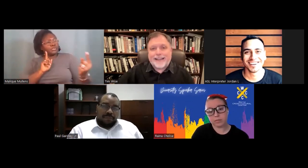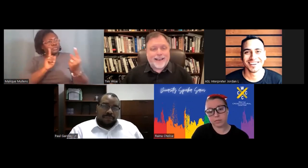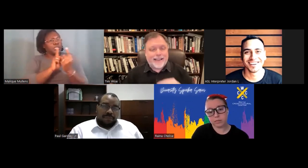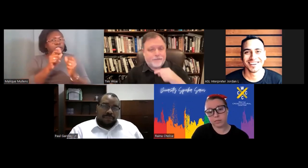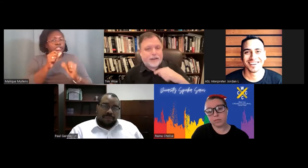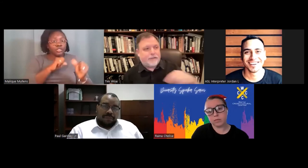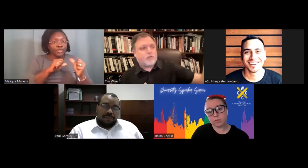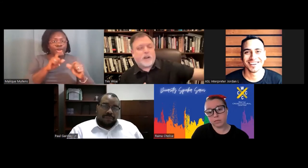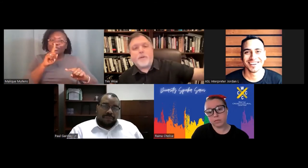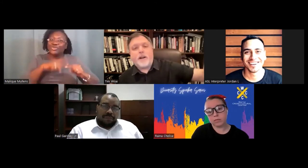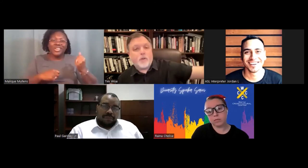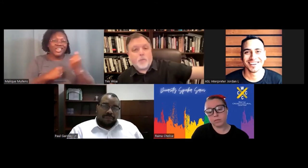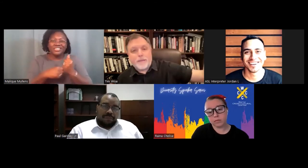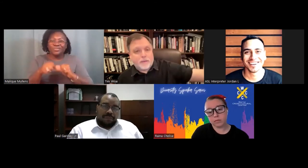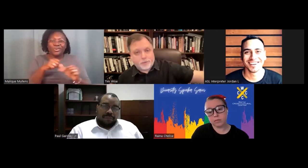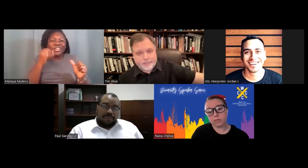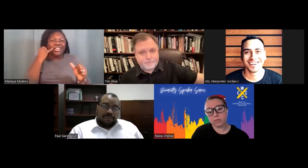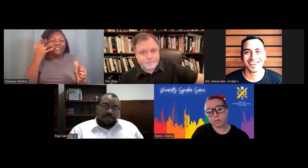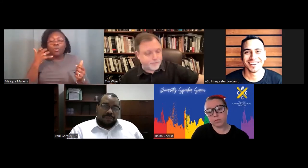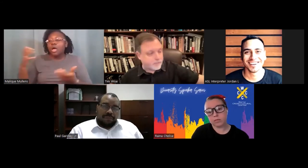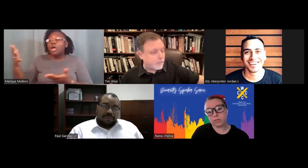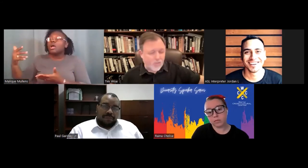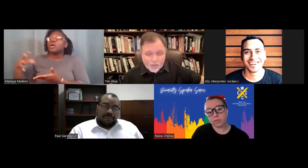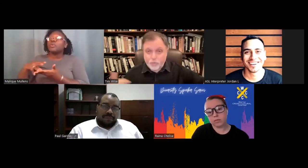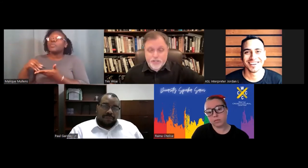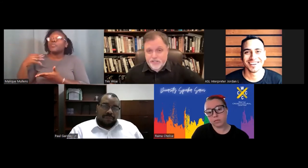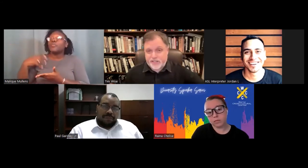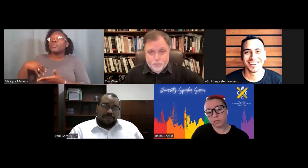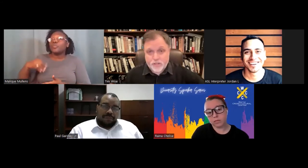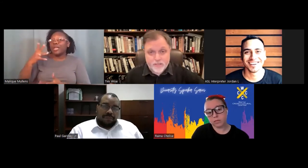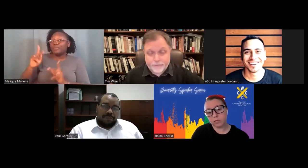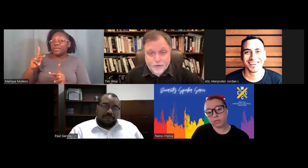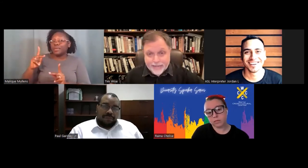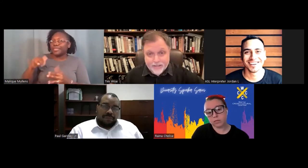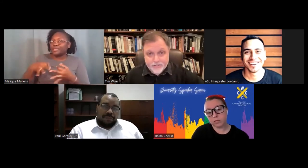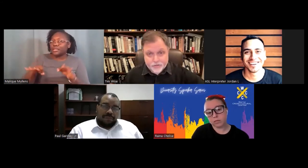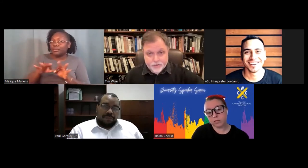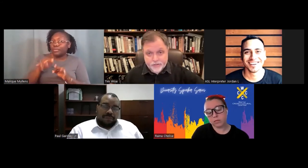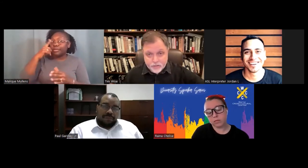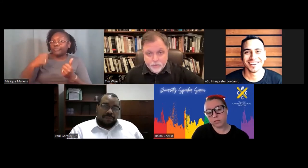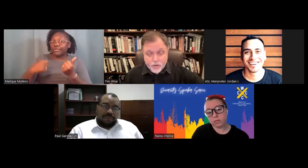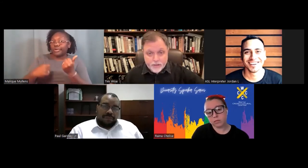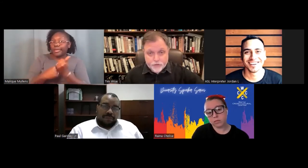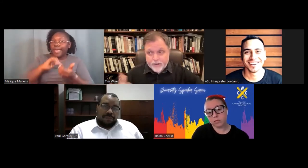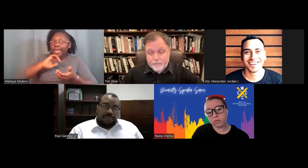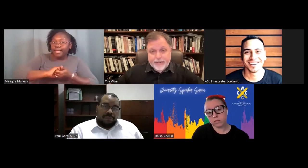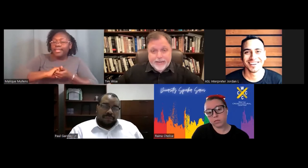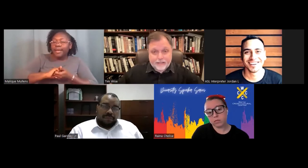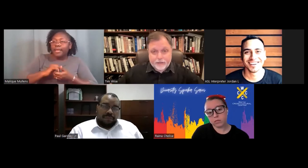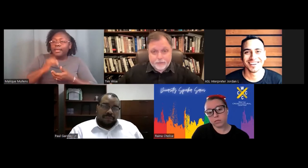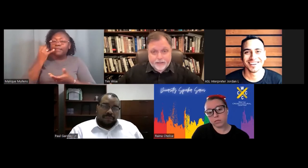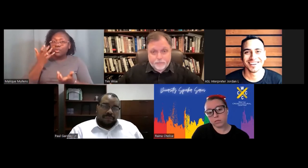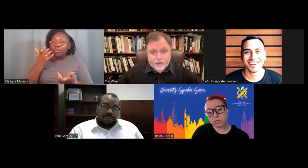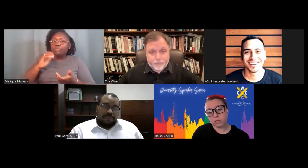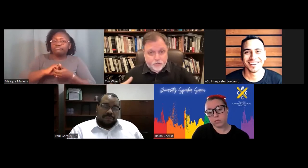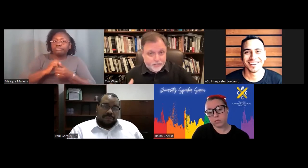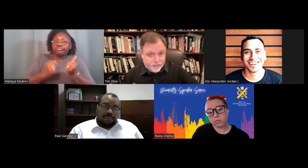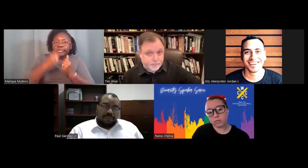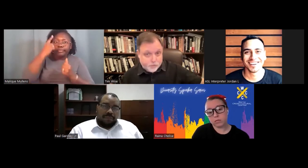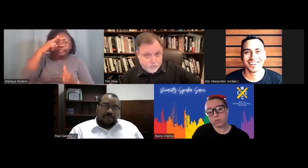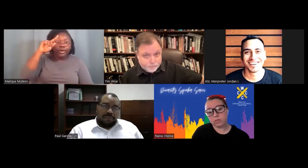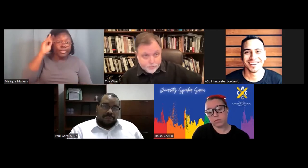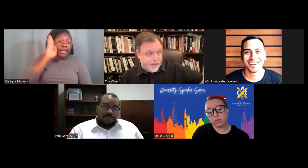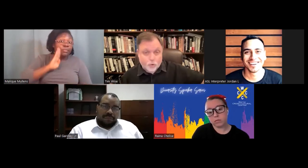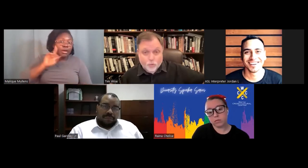good ally. If I'm trying to bring other white people in, which is an important thing for allies to try to do, if you're trying to be an ally to Black and Brown folks, you need